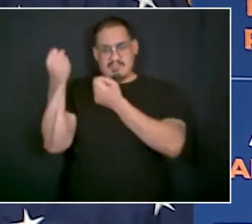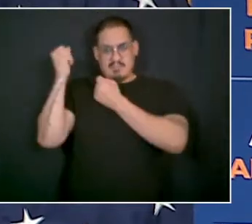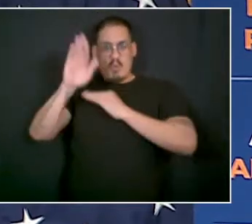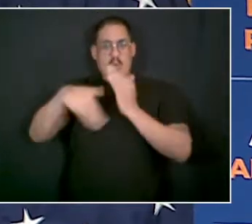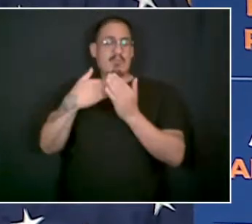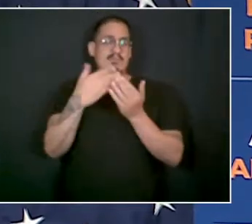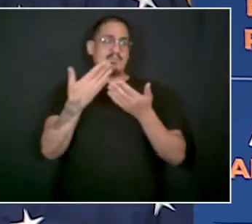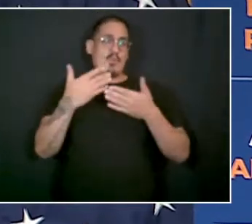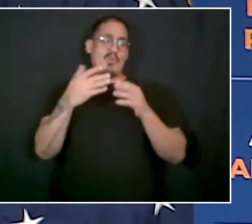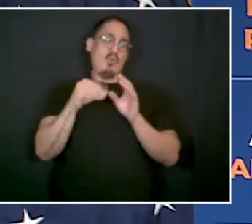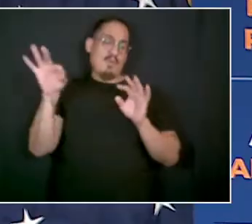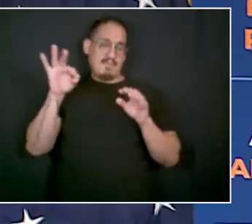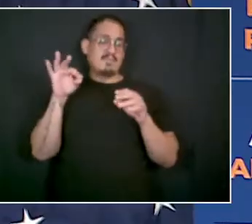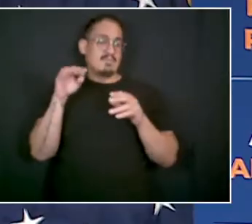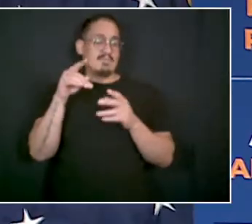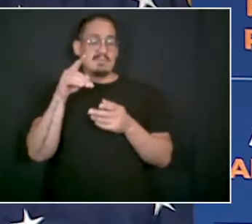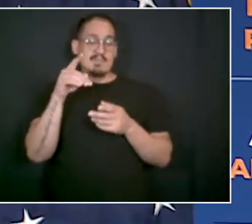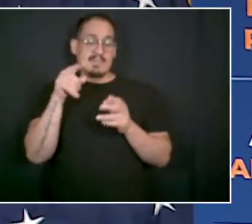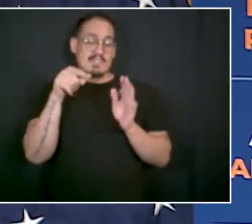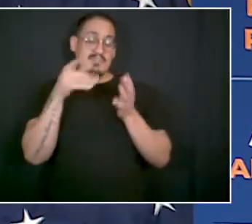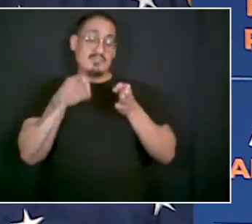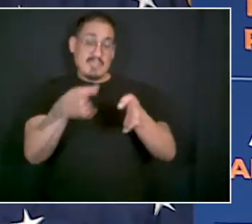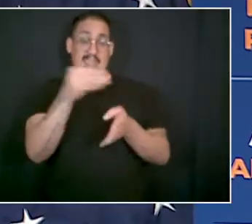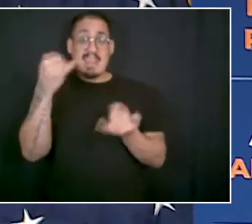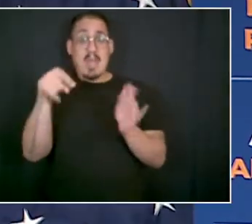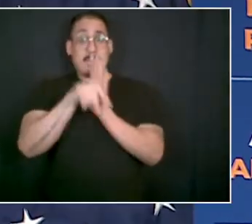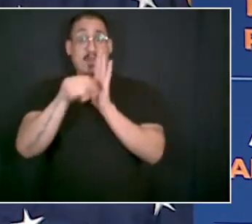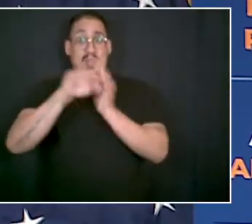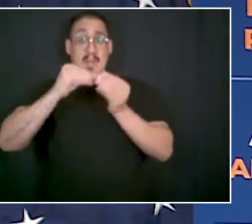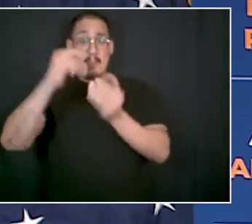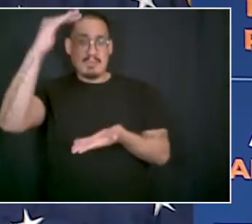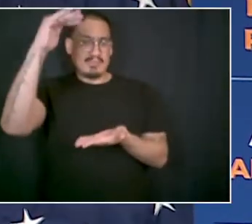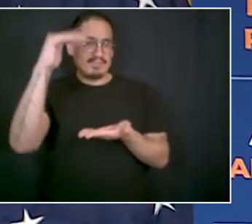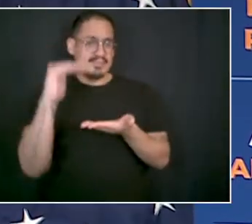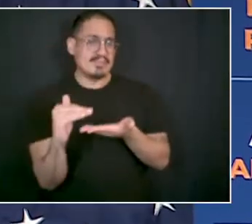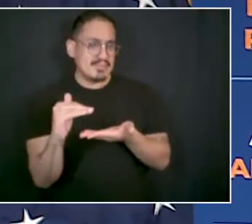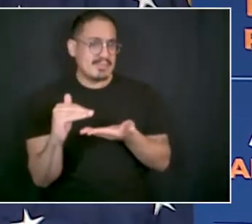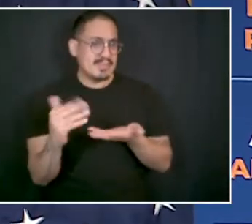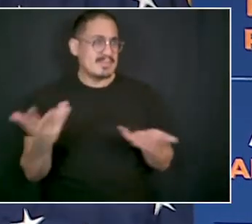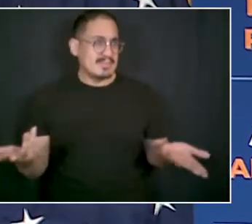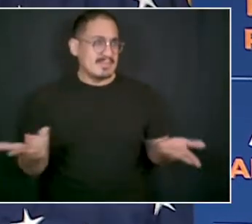manager. How was that, Marsha? Mr.